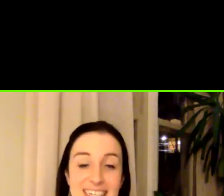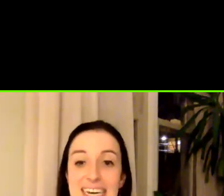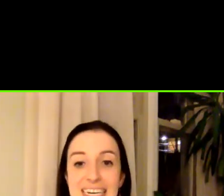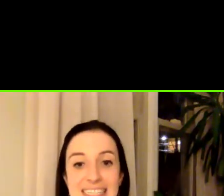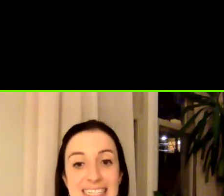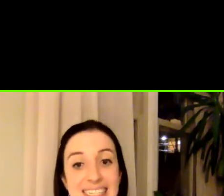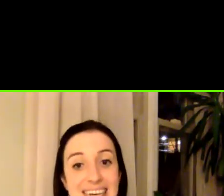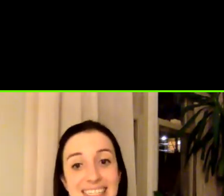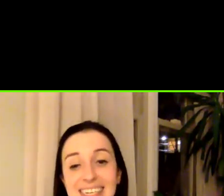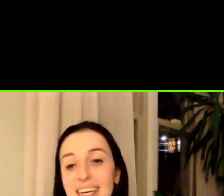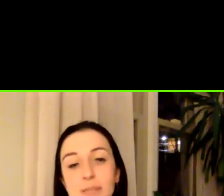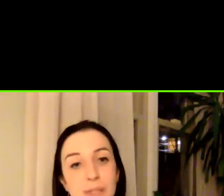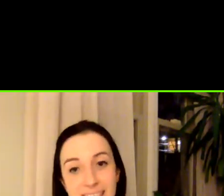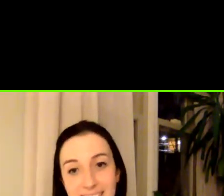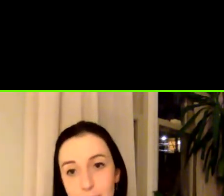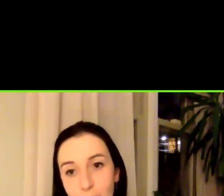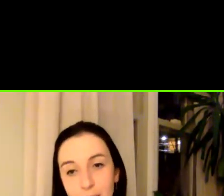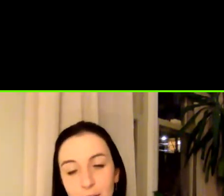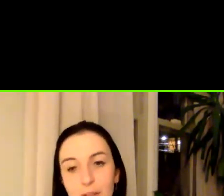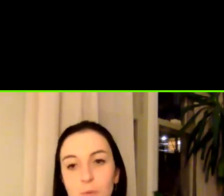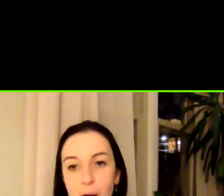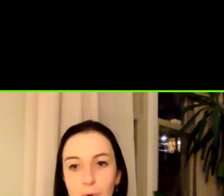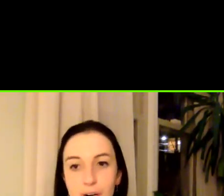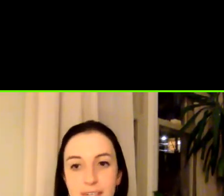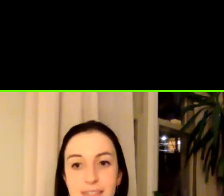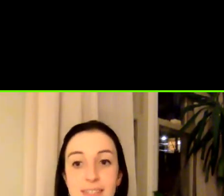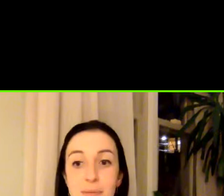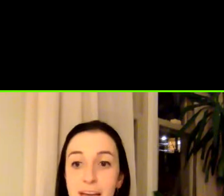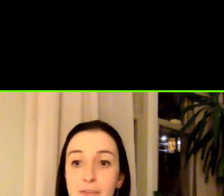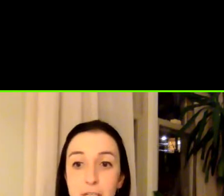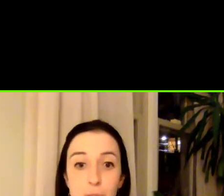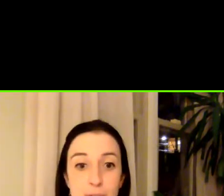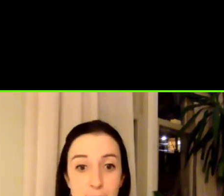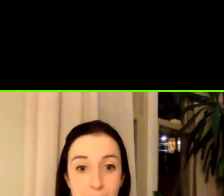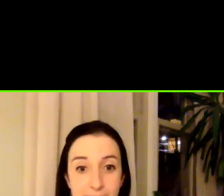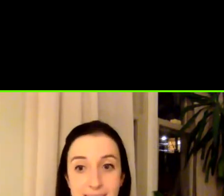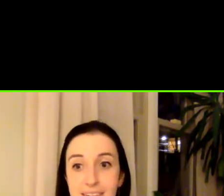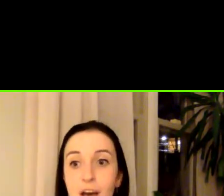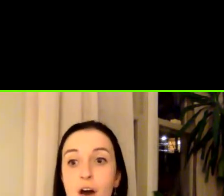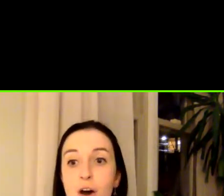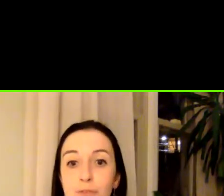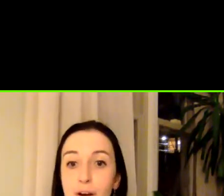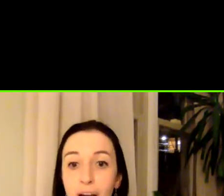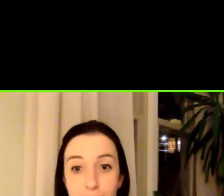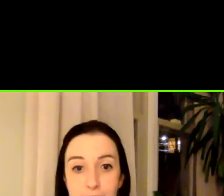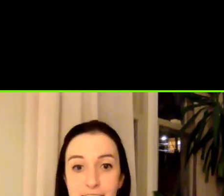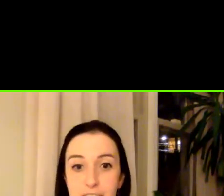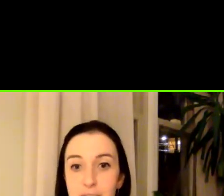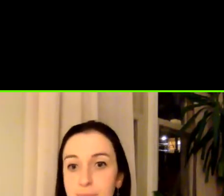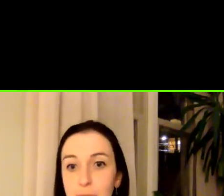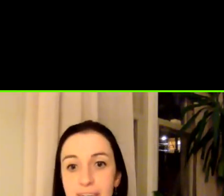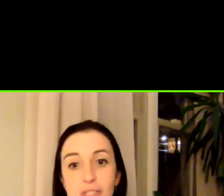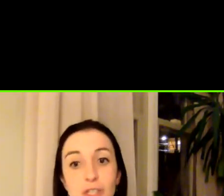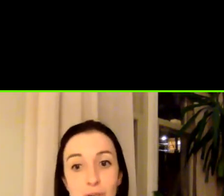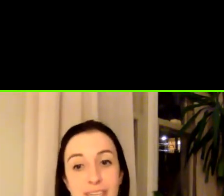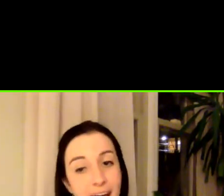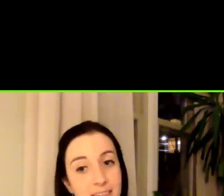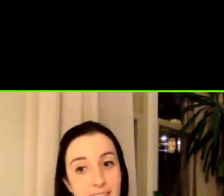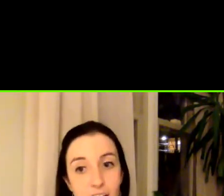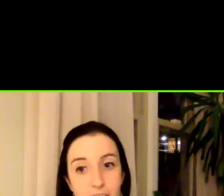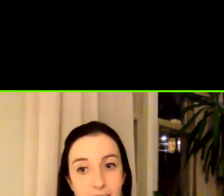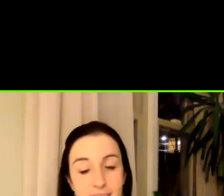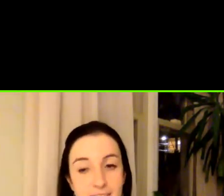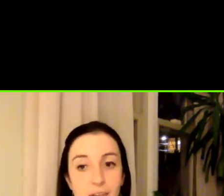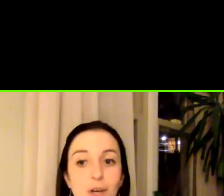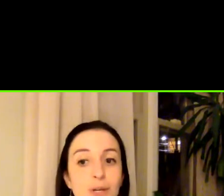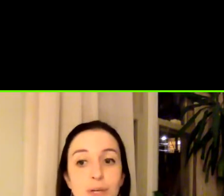event. CCAC is pleased to partner with One World to make a virtual space for a conversation between two